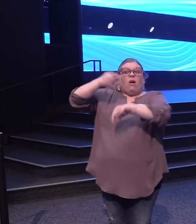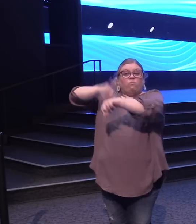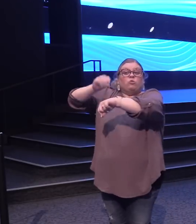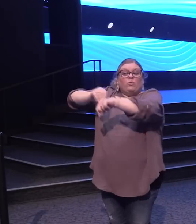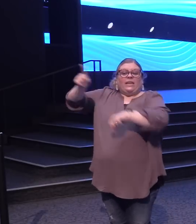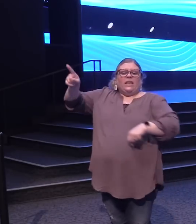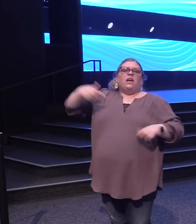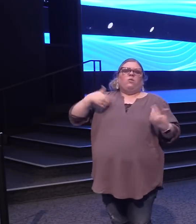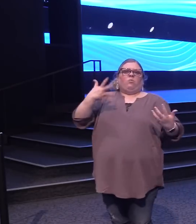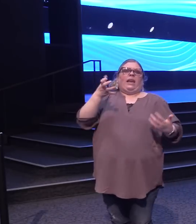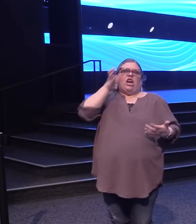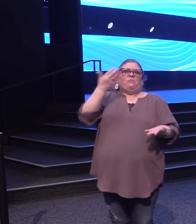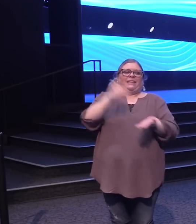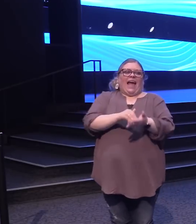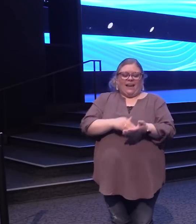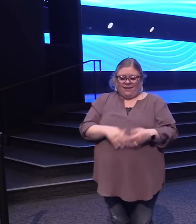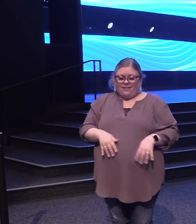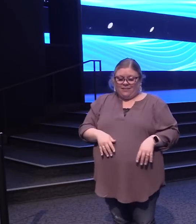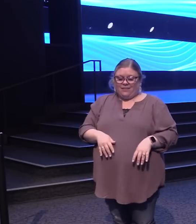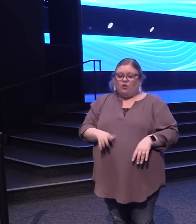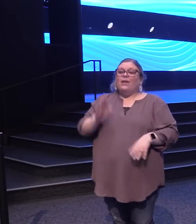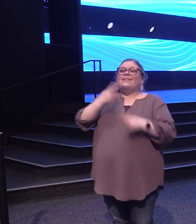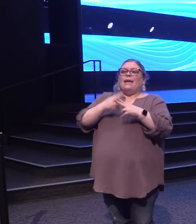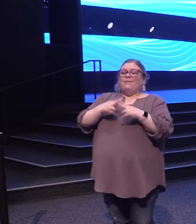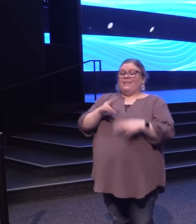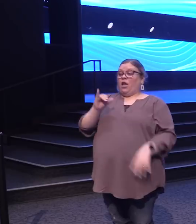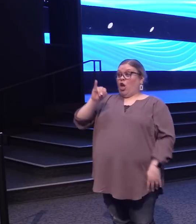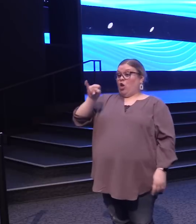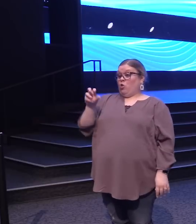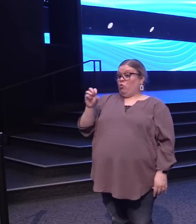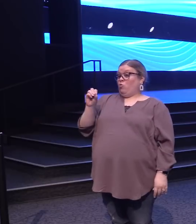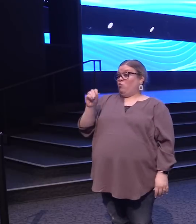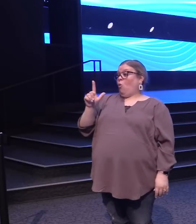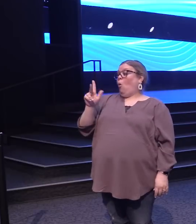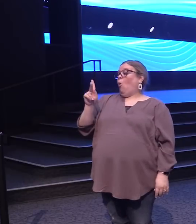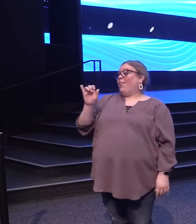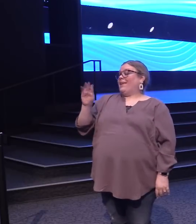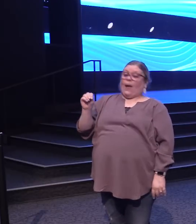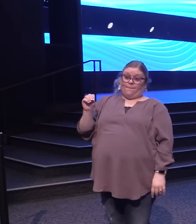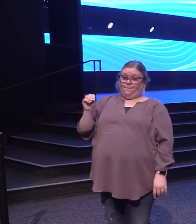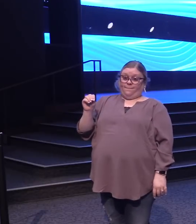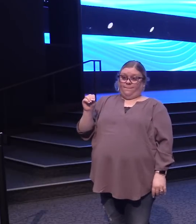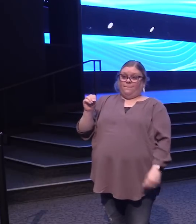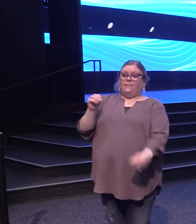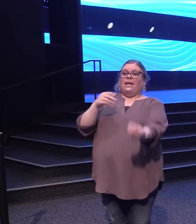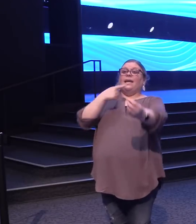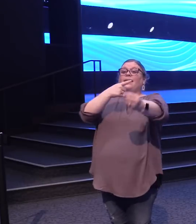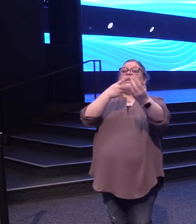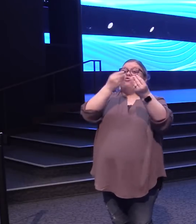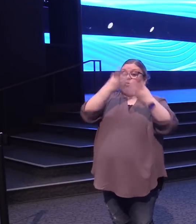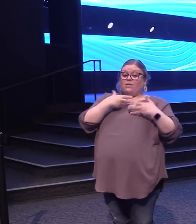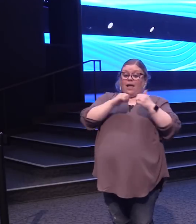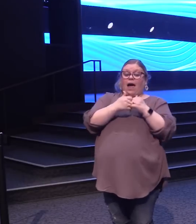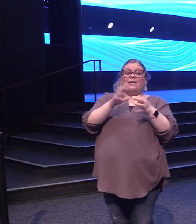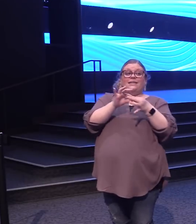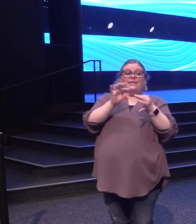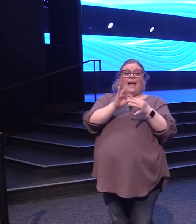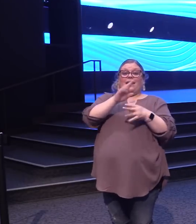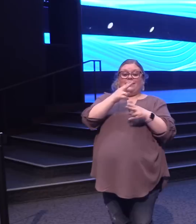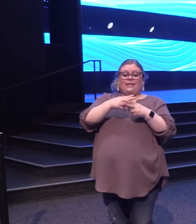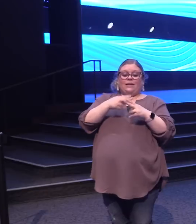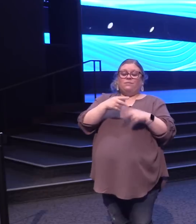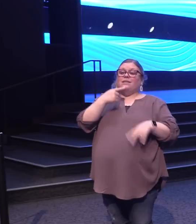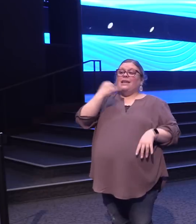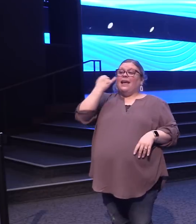that guy from Sweden. And so it's Joakim, and he taught us how to say his name the first time he was here. If you're greeting